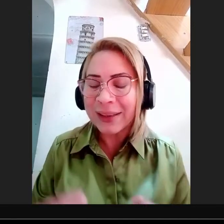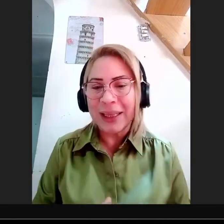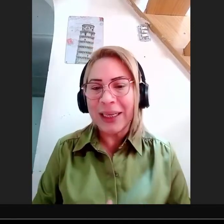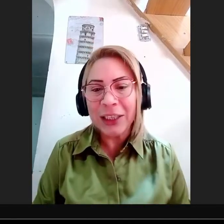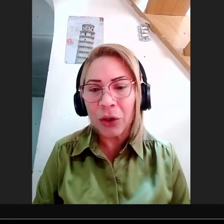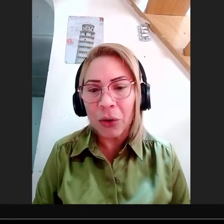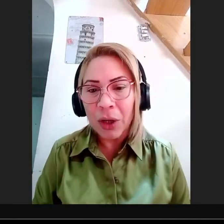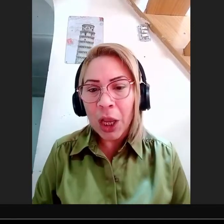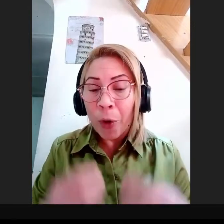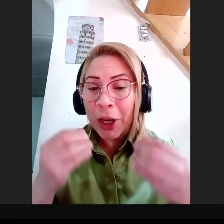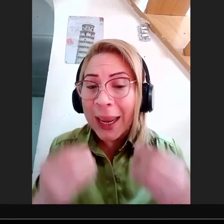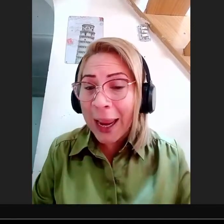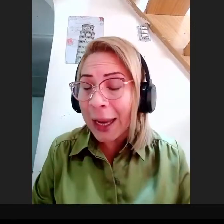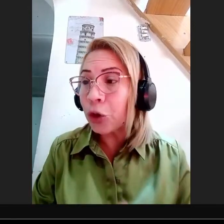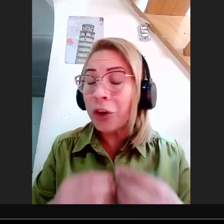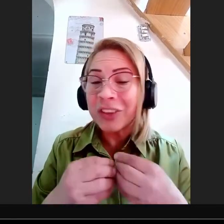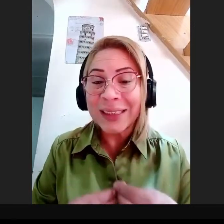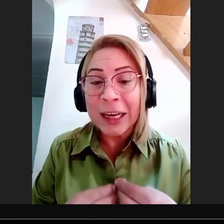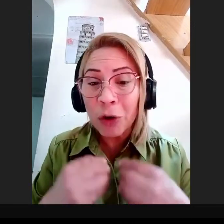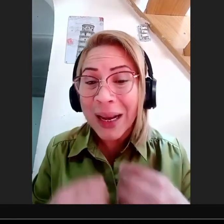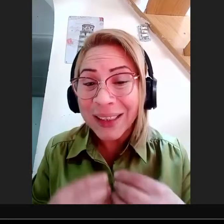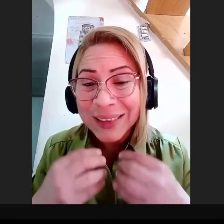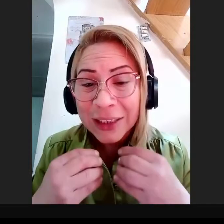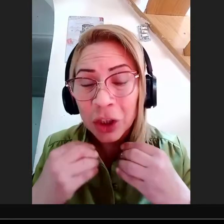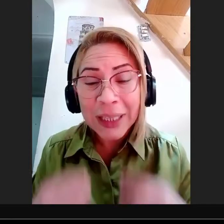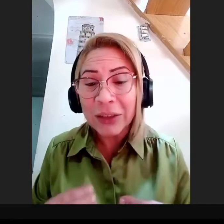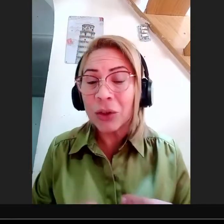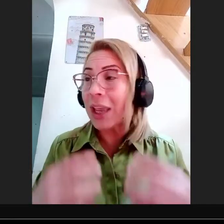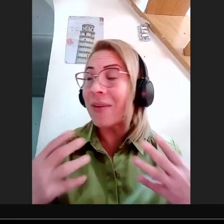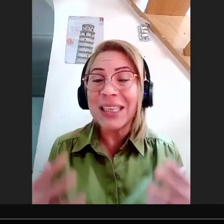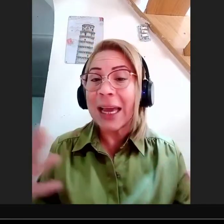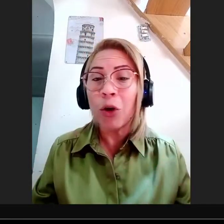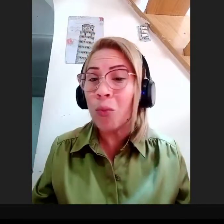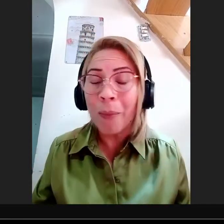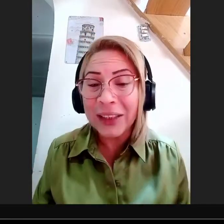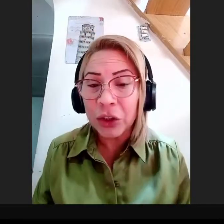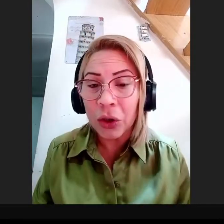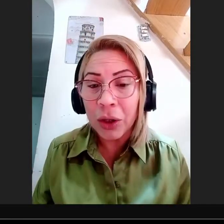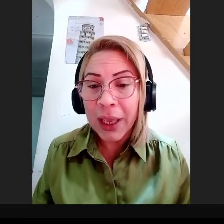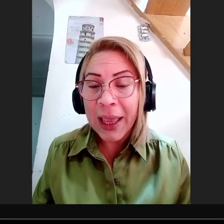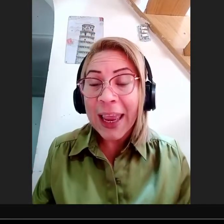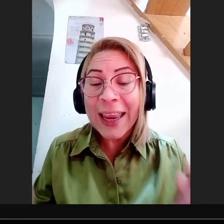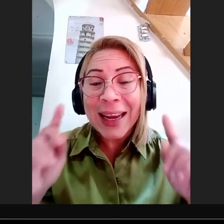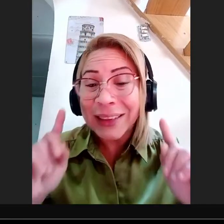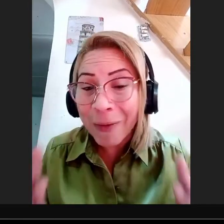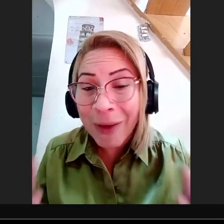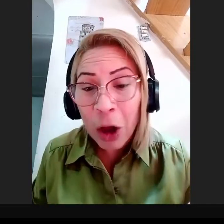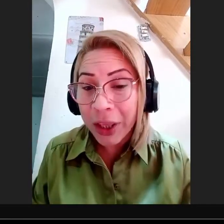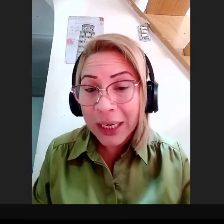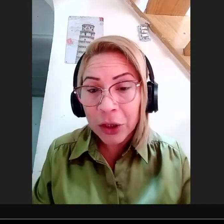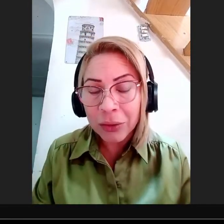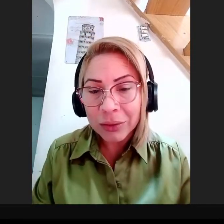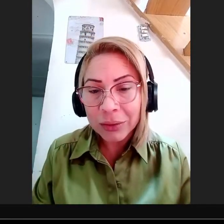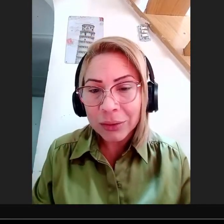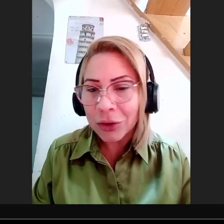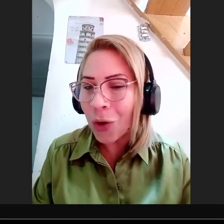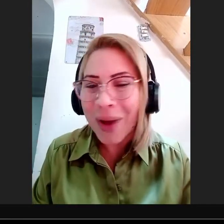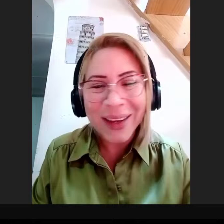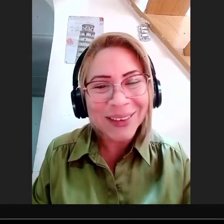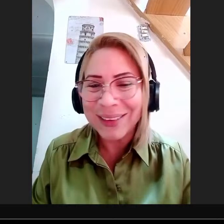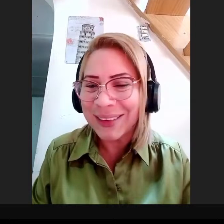this topic. They need to understand what this crime is all about because this is becoming